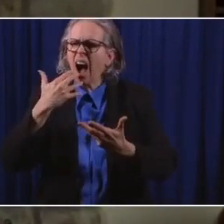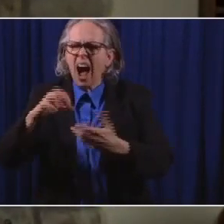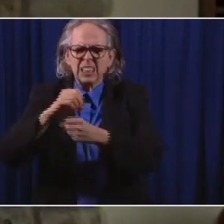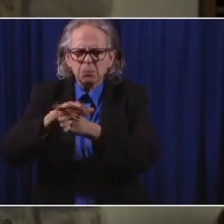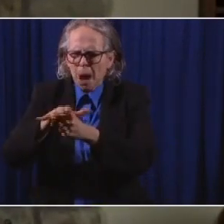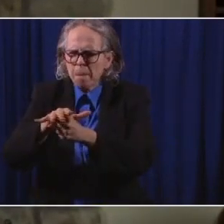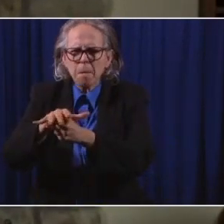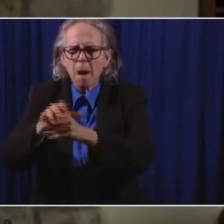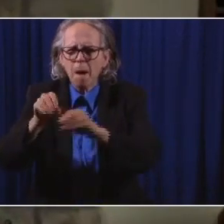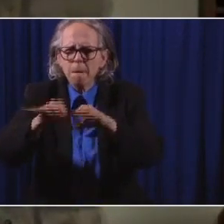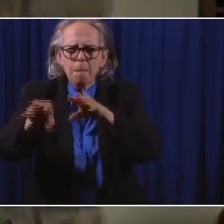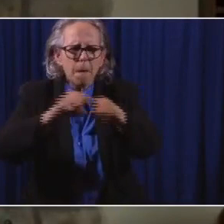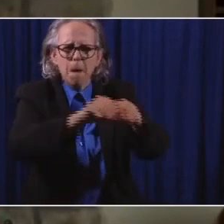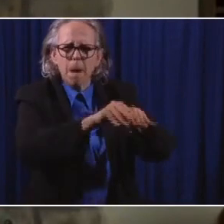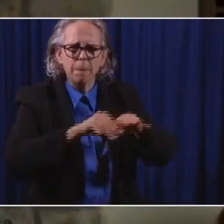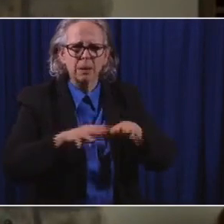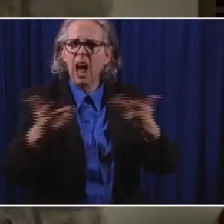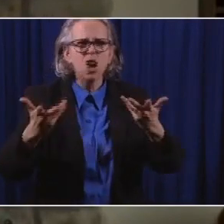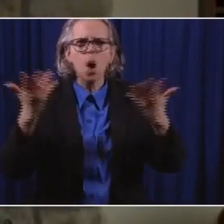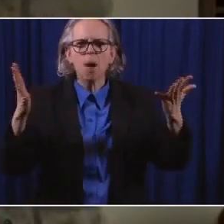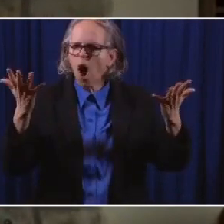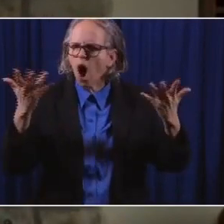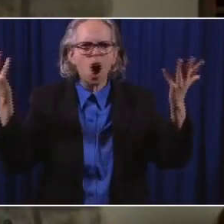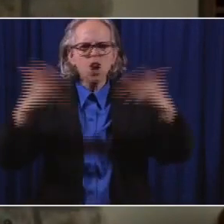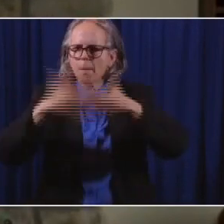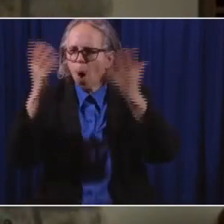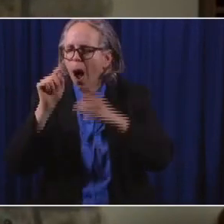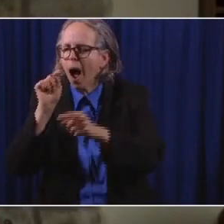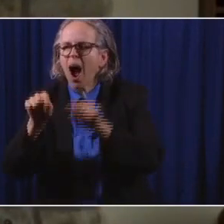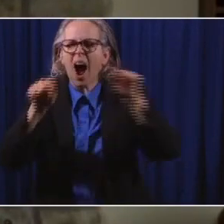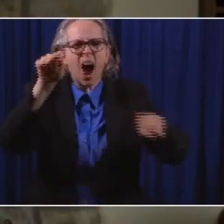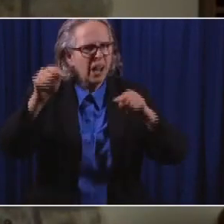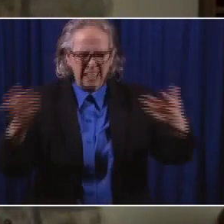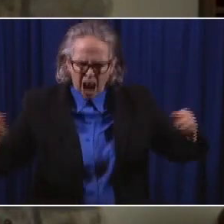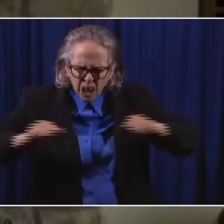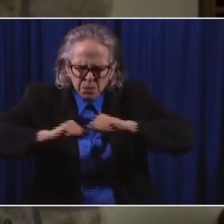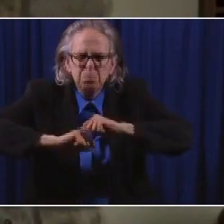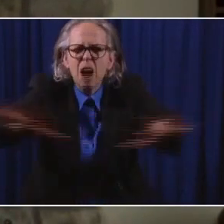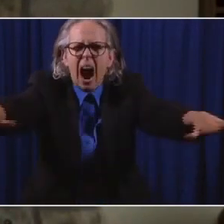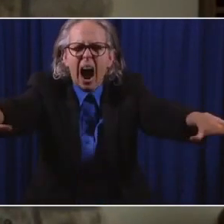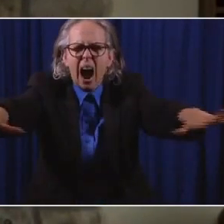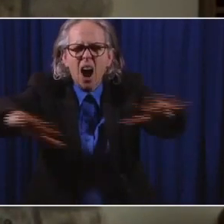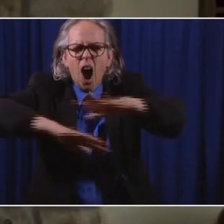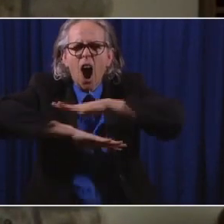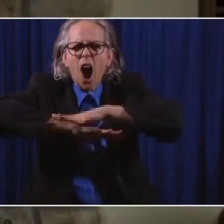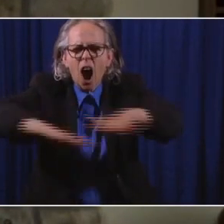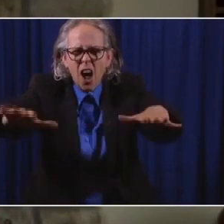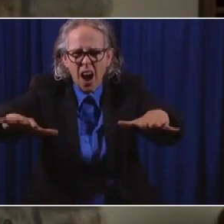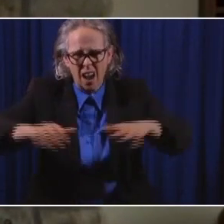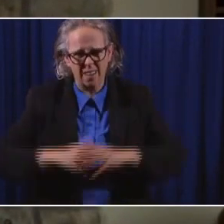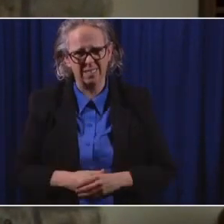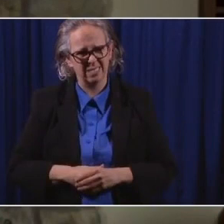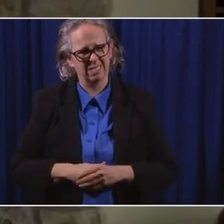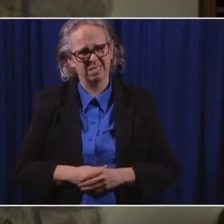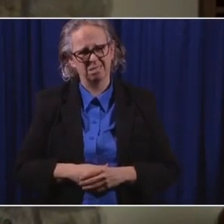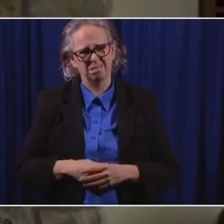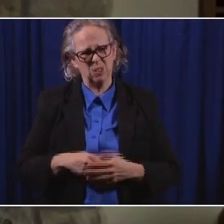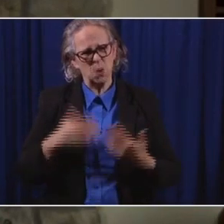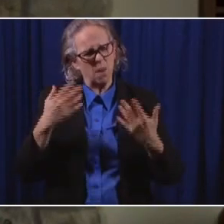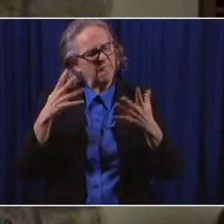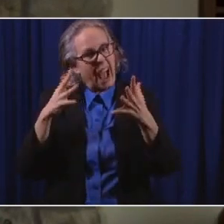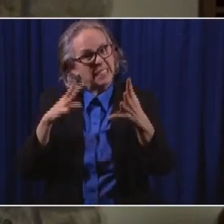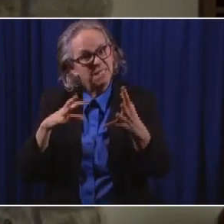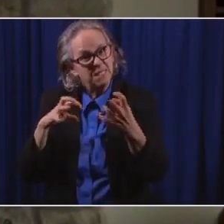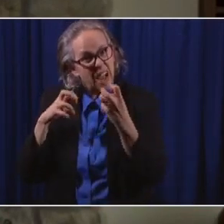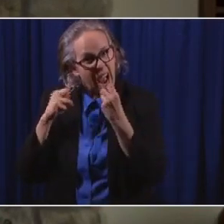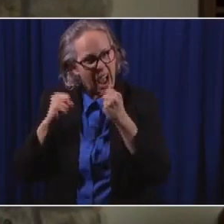you know, it's everywhere. And it is advancing at a very fast pace. And we've got